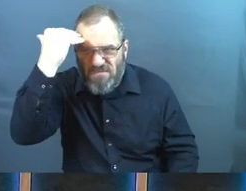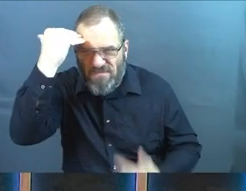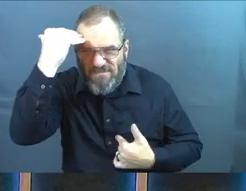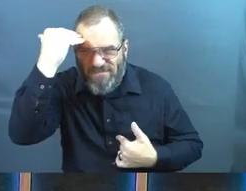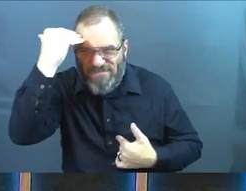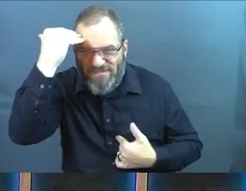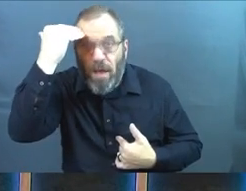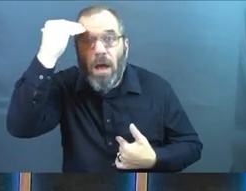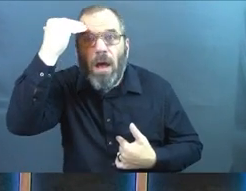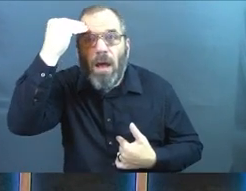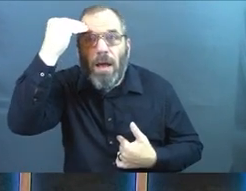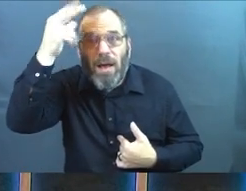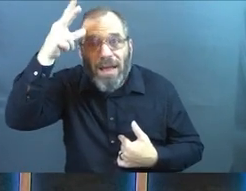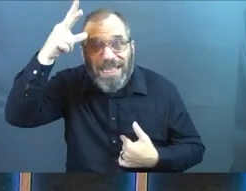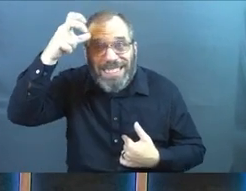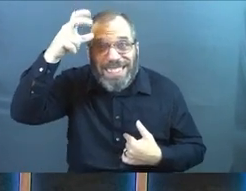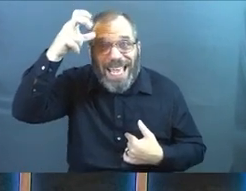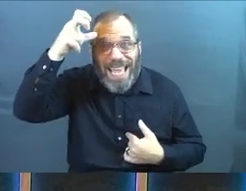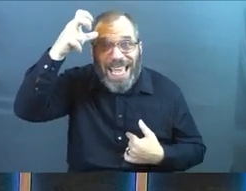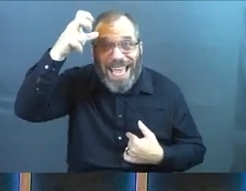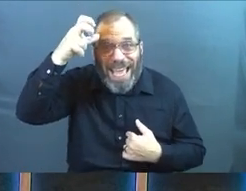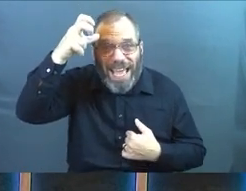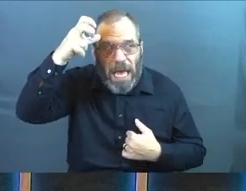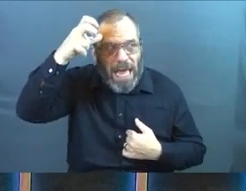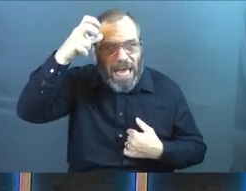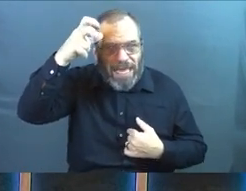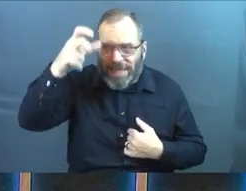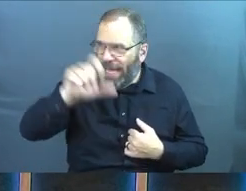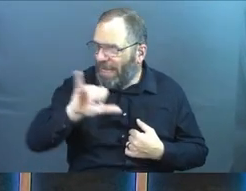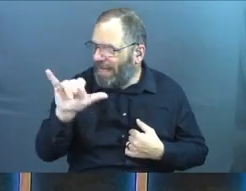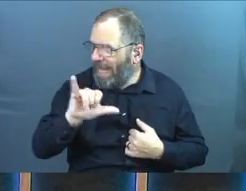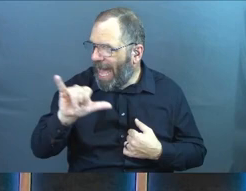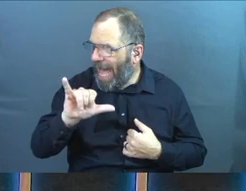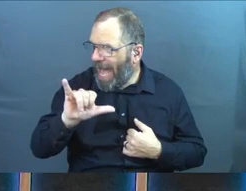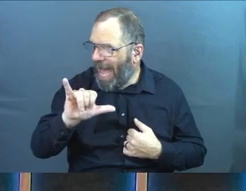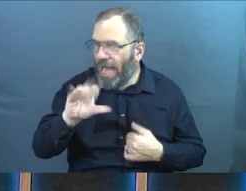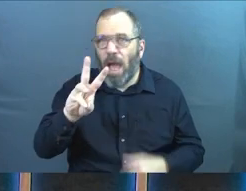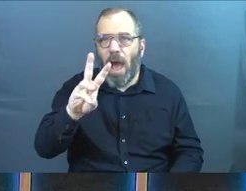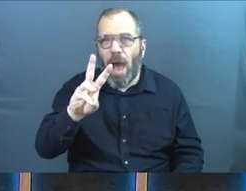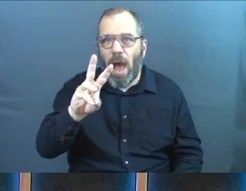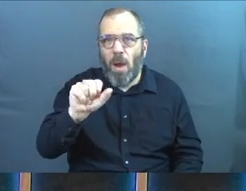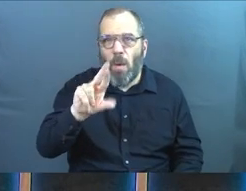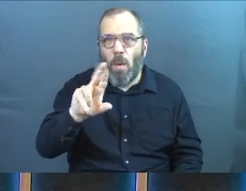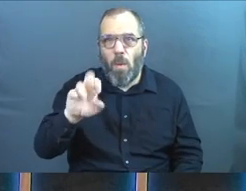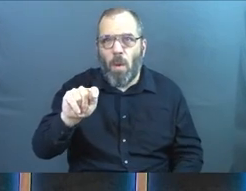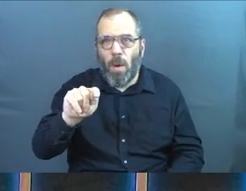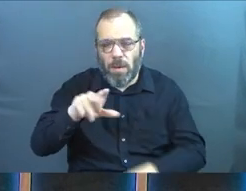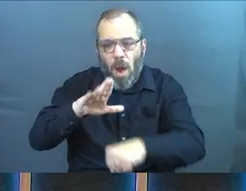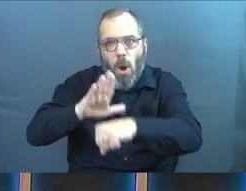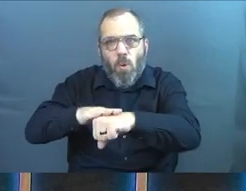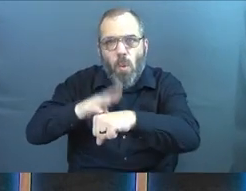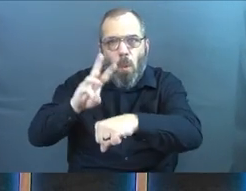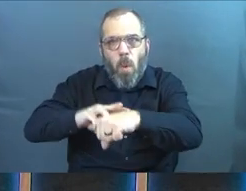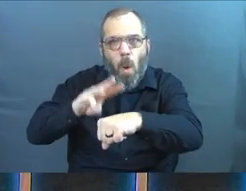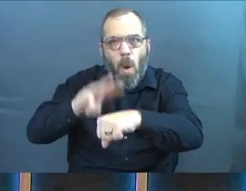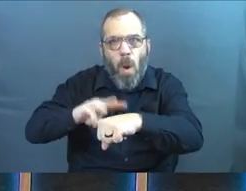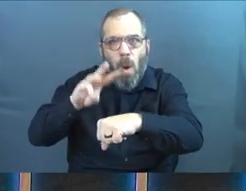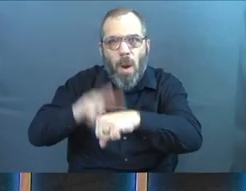And what he does is he brings like an arrest warrant for your soul. and on it he's got everything.